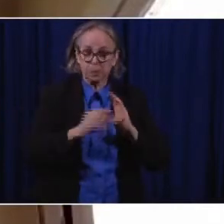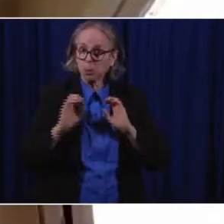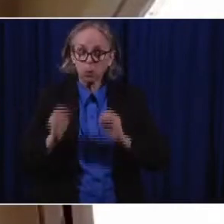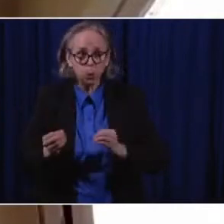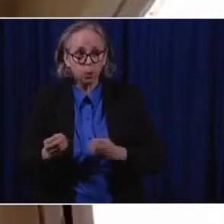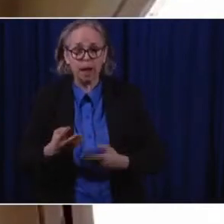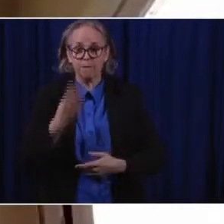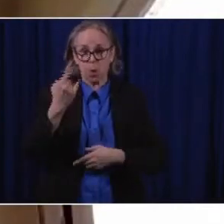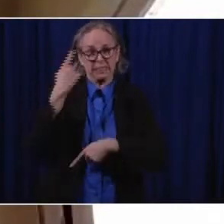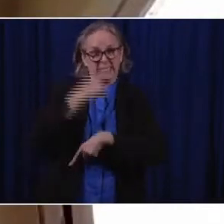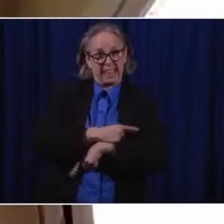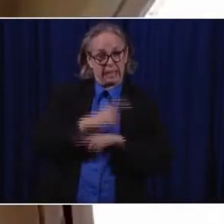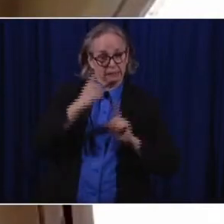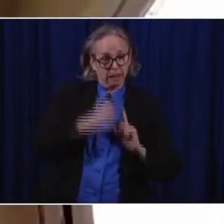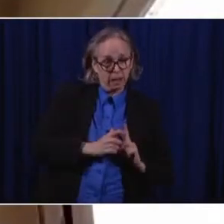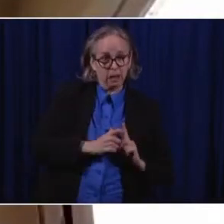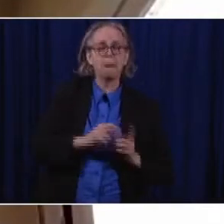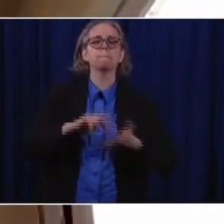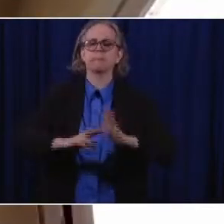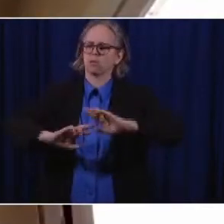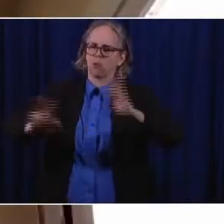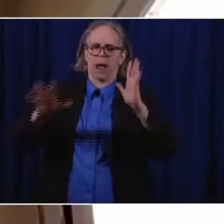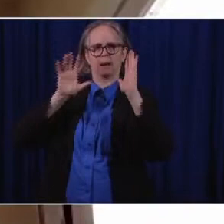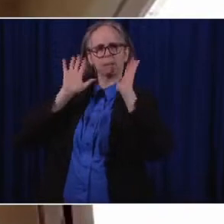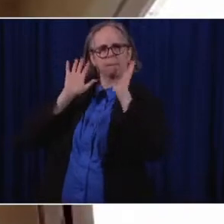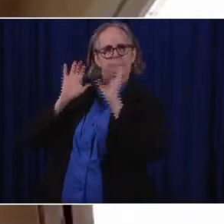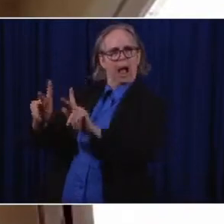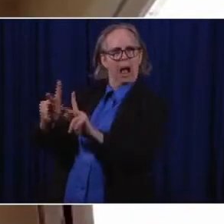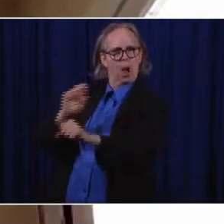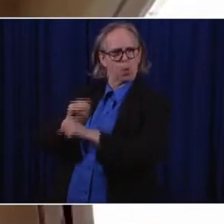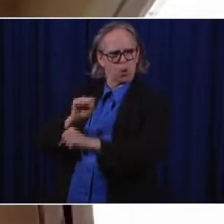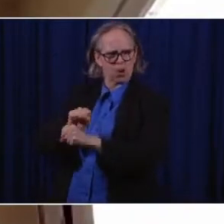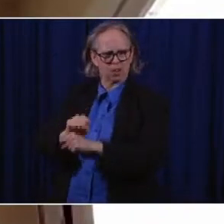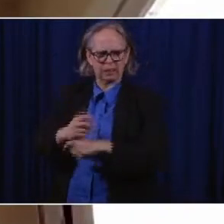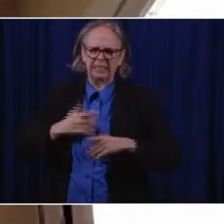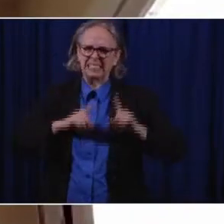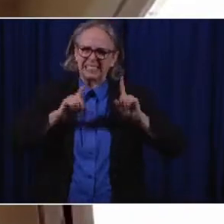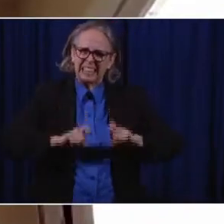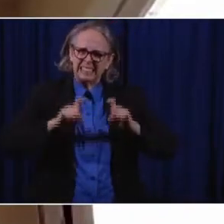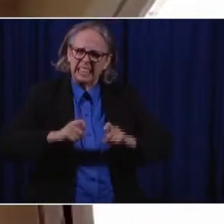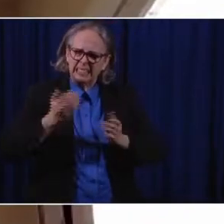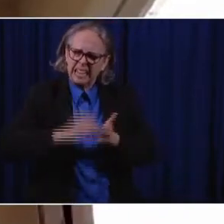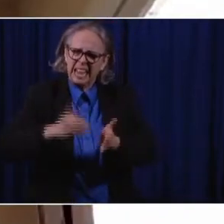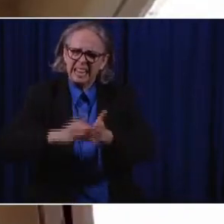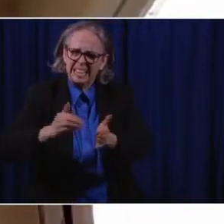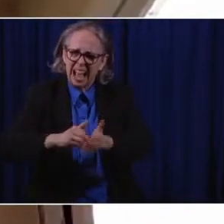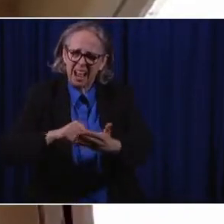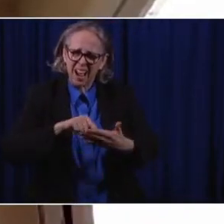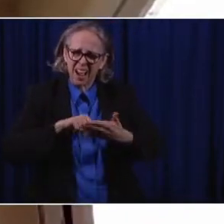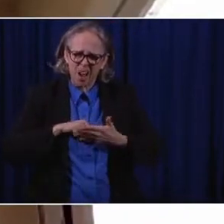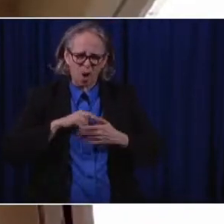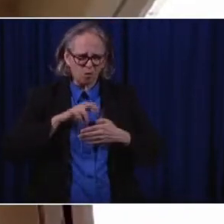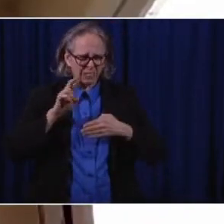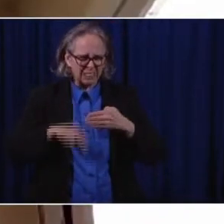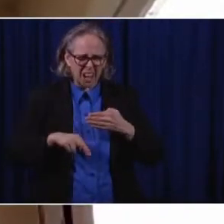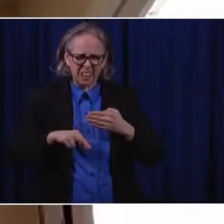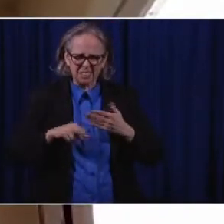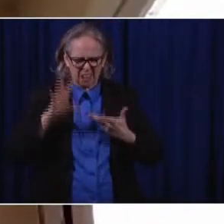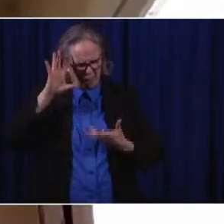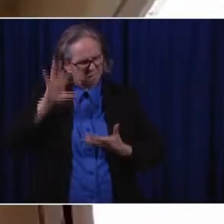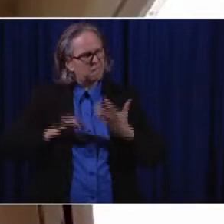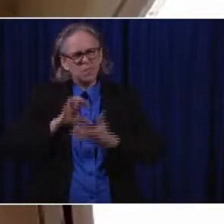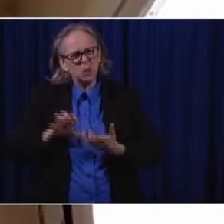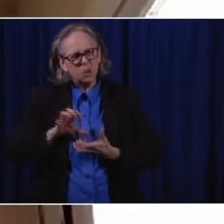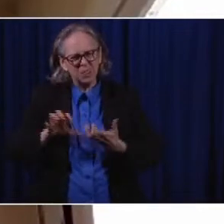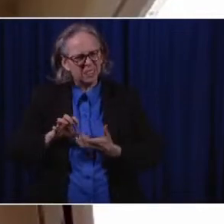behind it. The continuous testing can give you a misleading result because RNA,